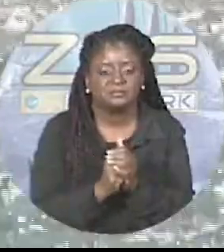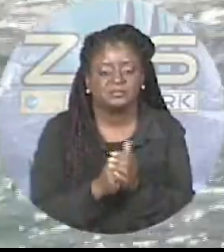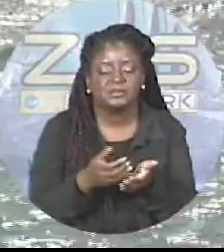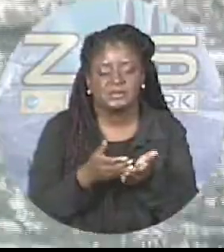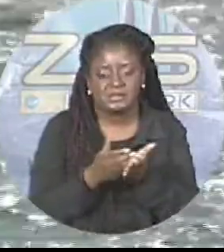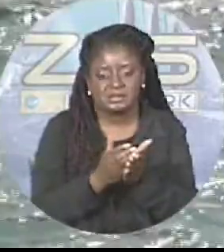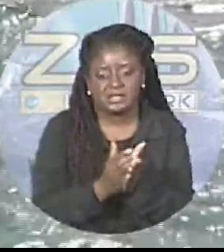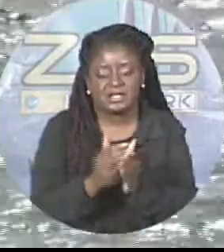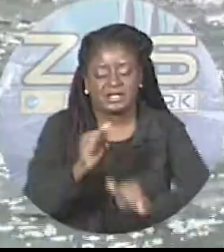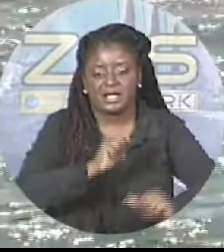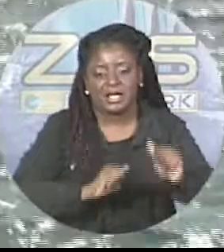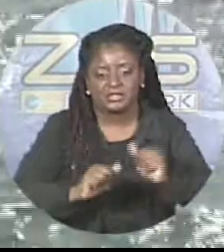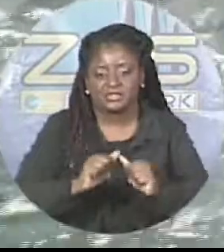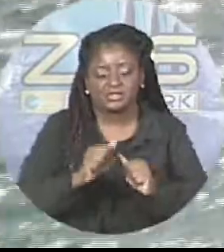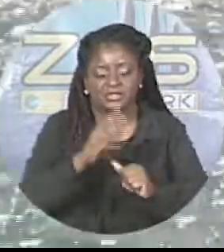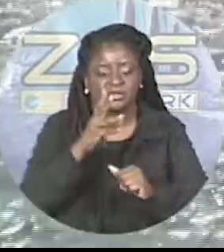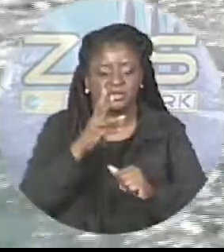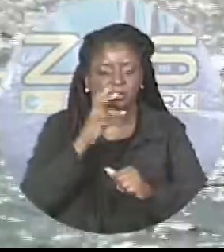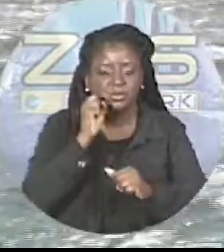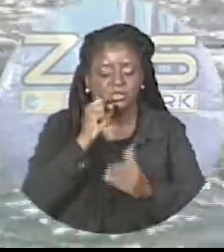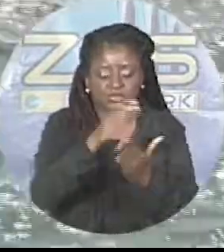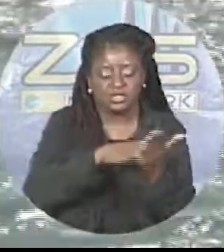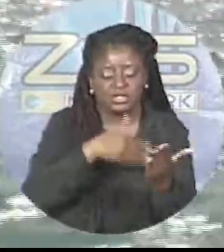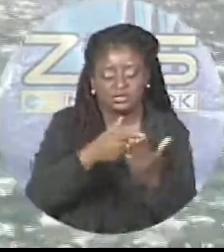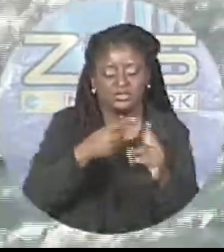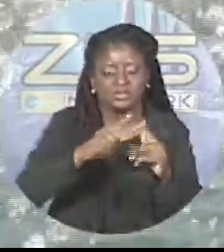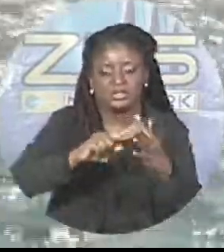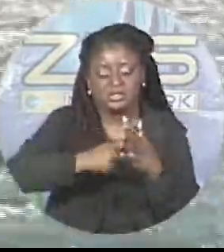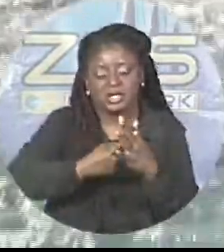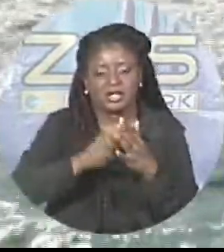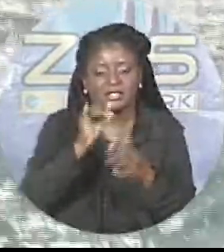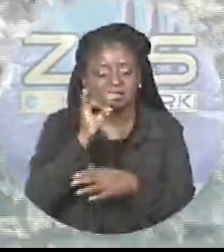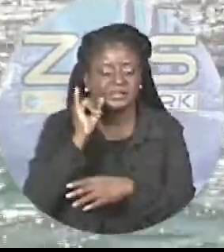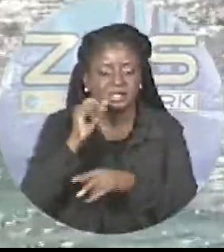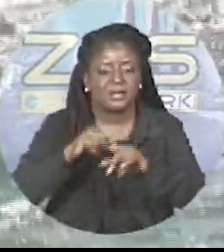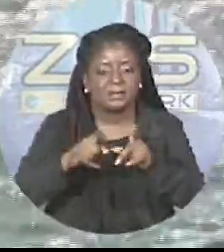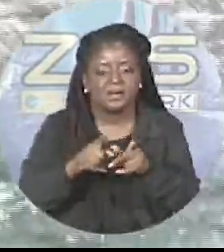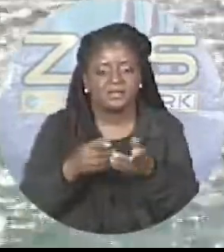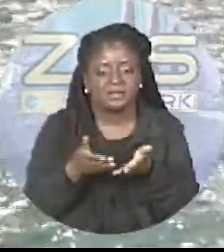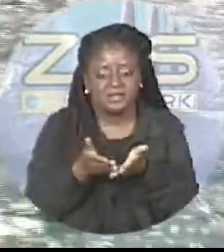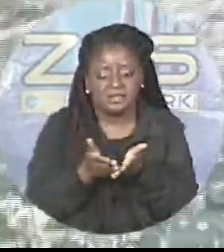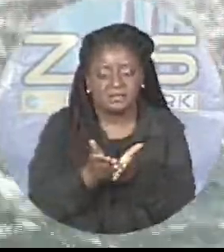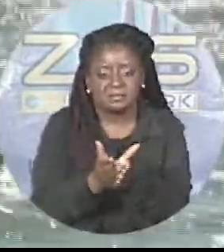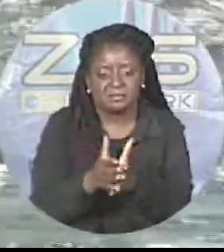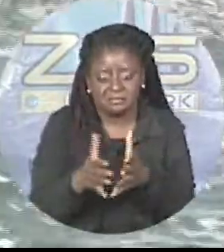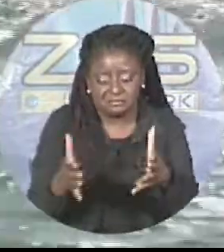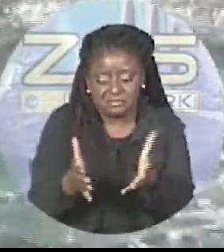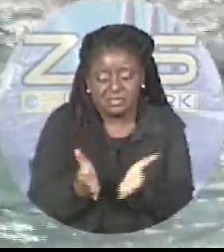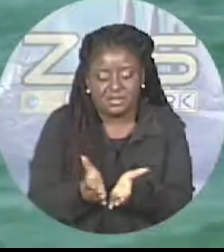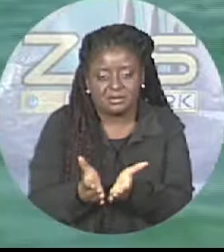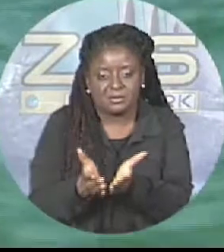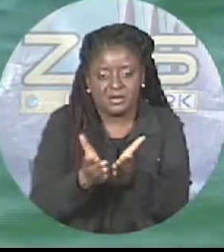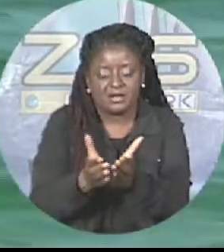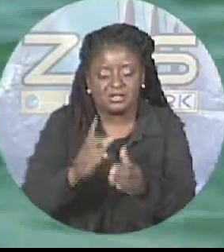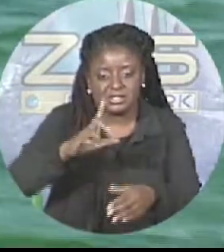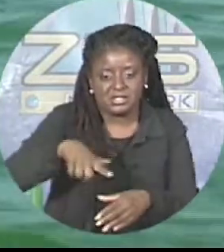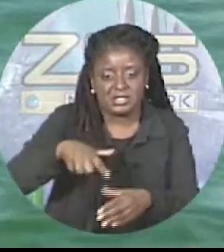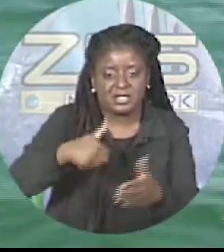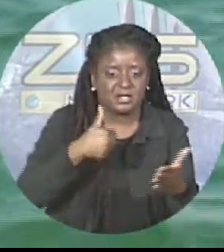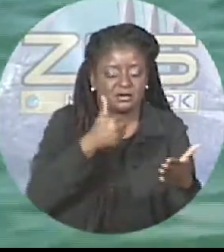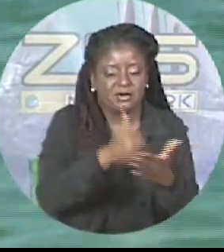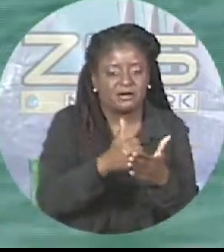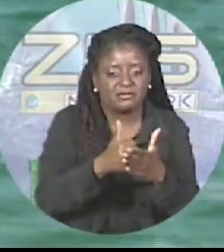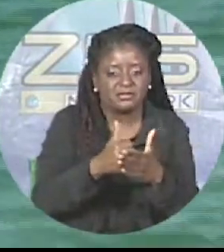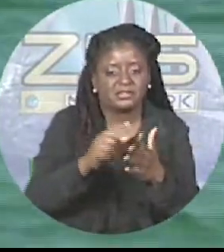Sailing action was scheduled to have gotten underway yesterday, but due to the barge late arrival, that was pushed back to this morning. The C-class